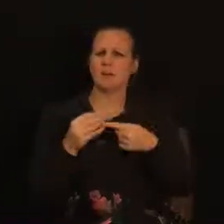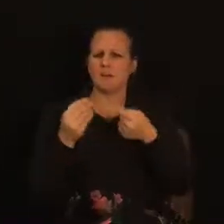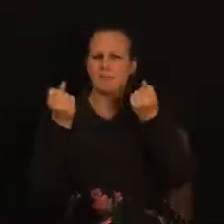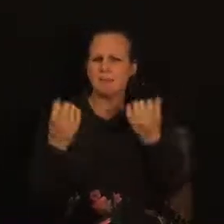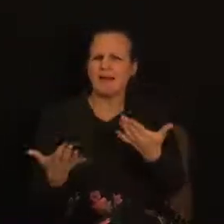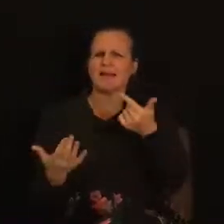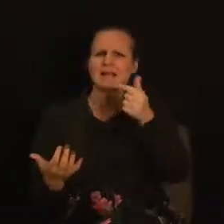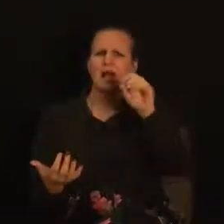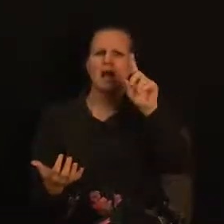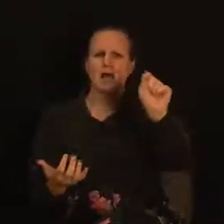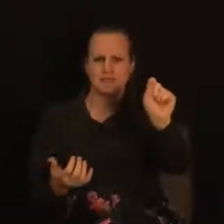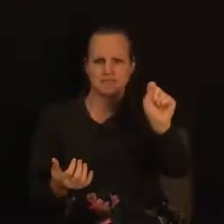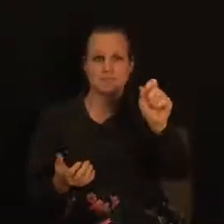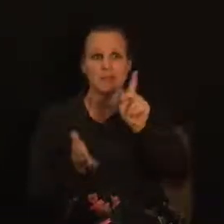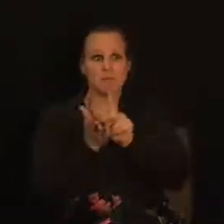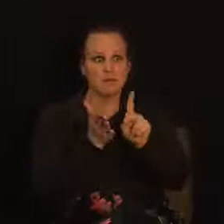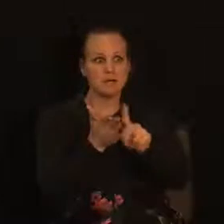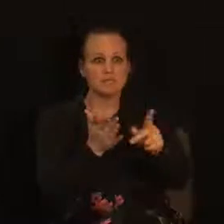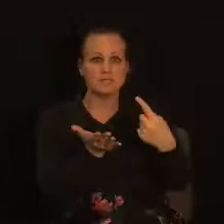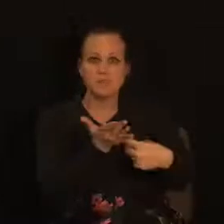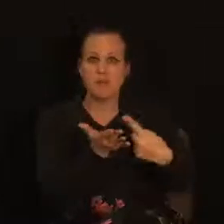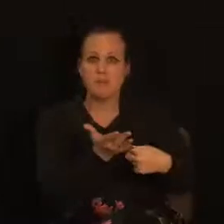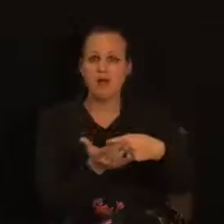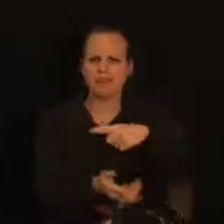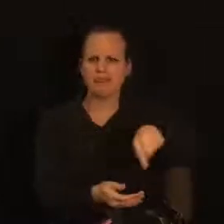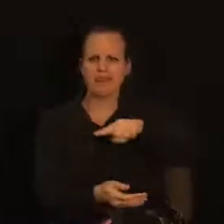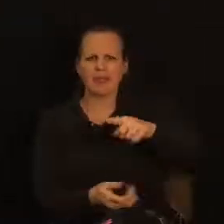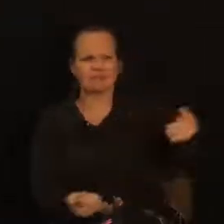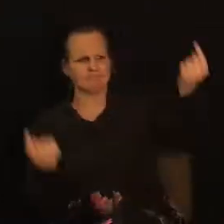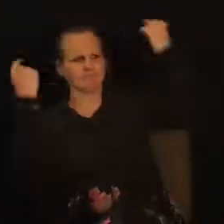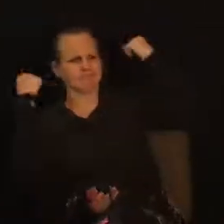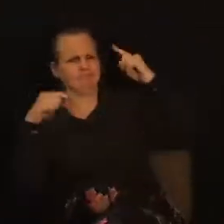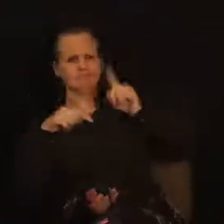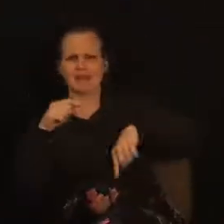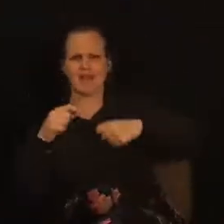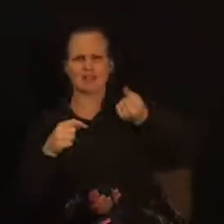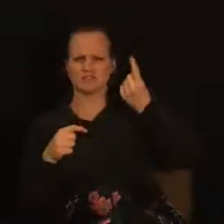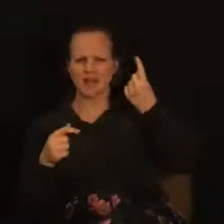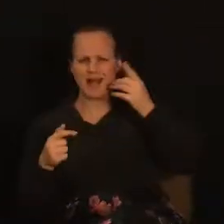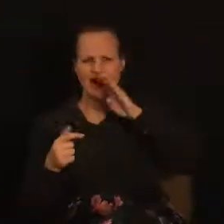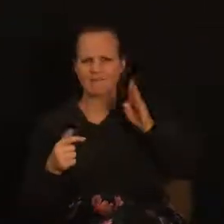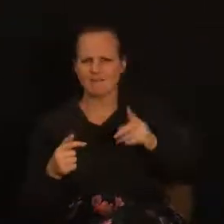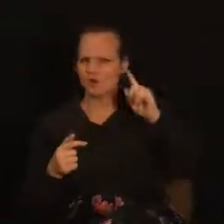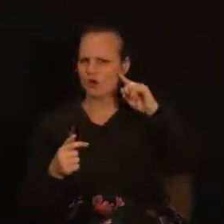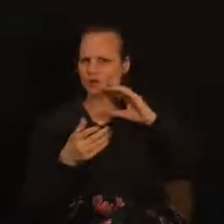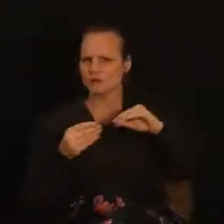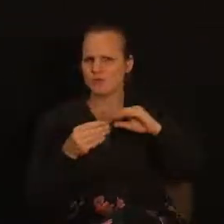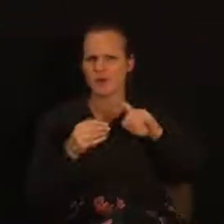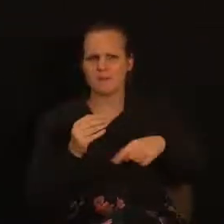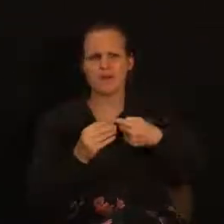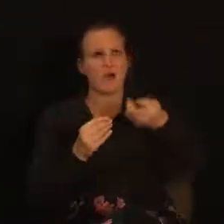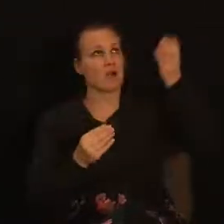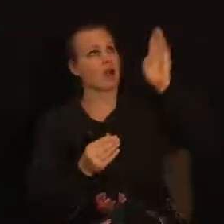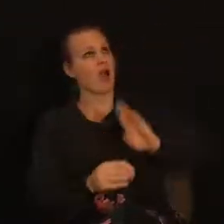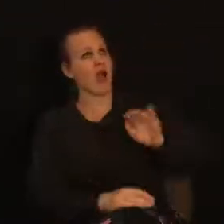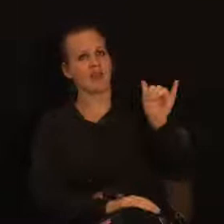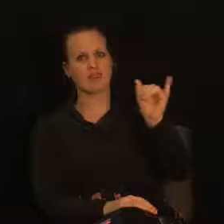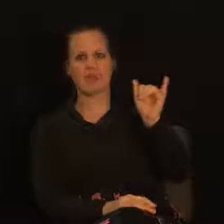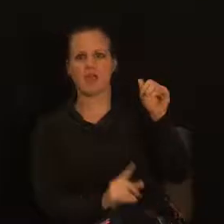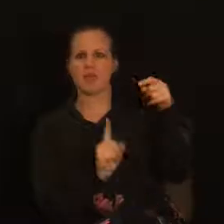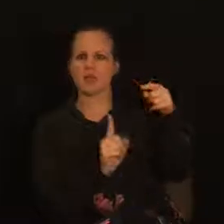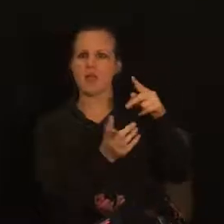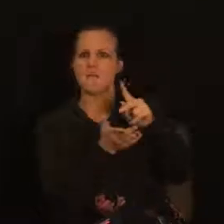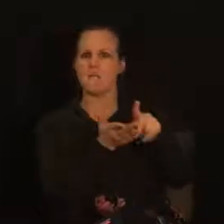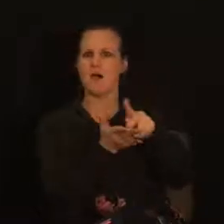what Paul is talking about, they can't comprehend. They've never heard a story about a god like the one that he